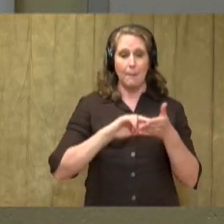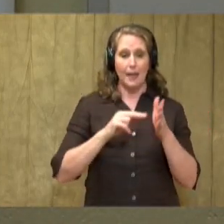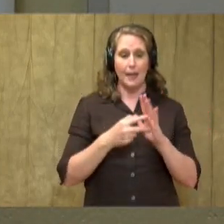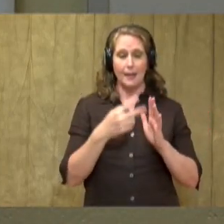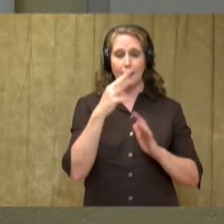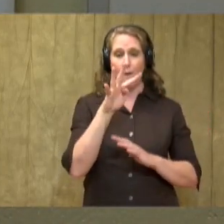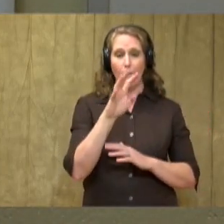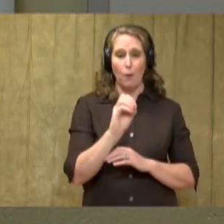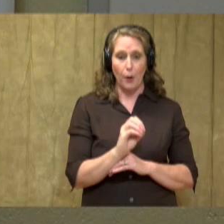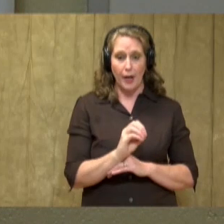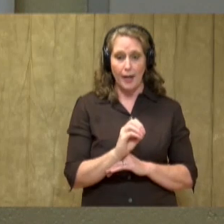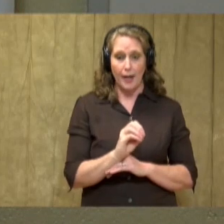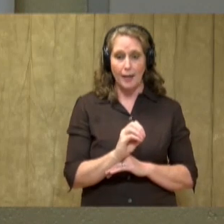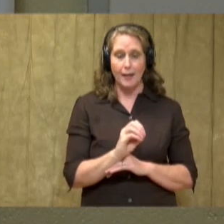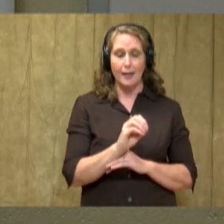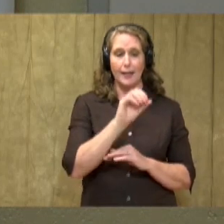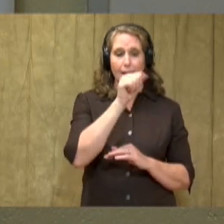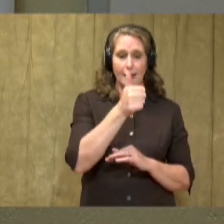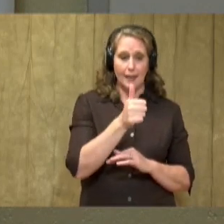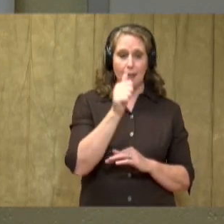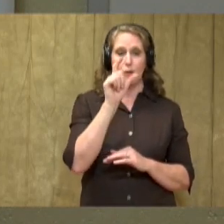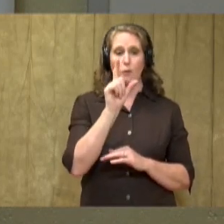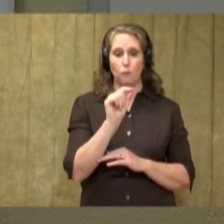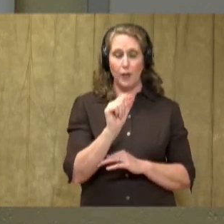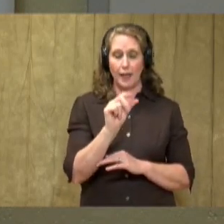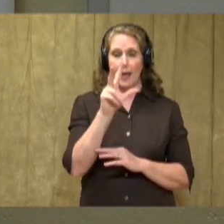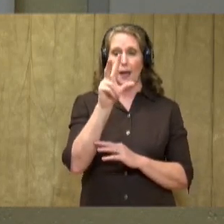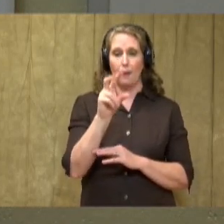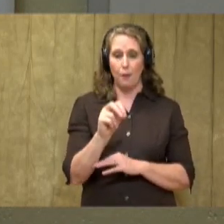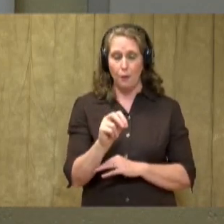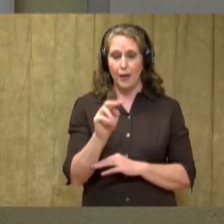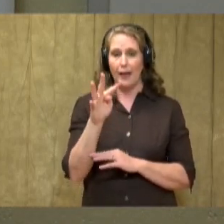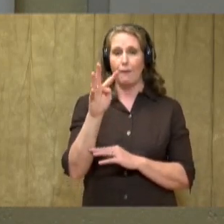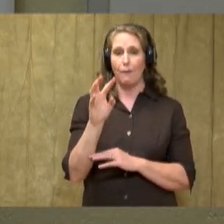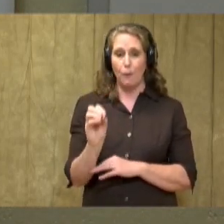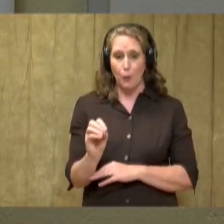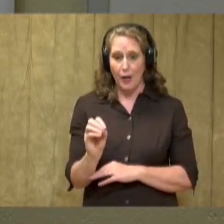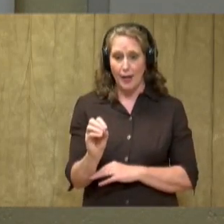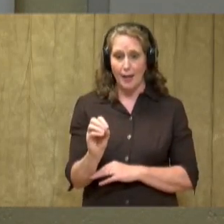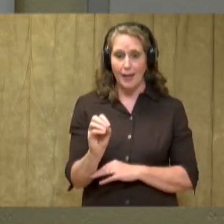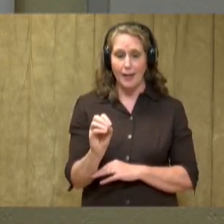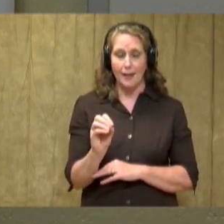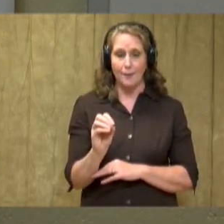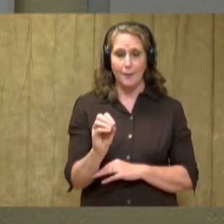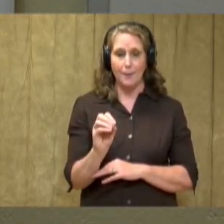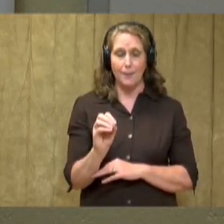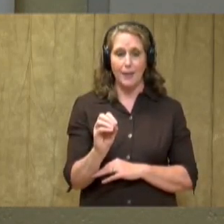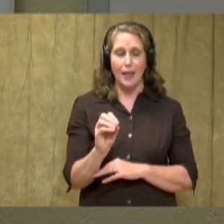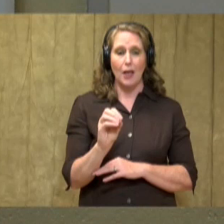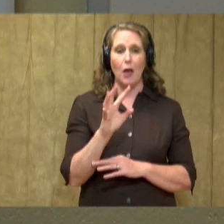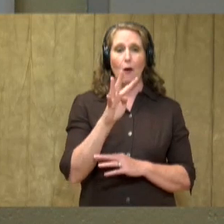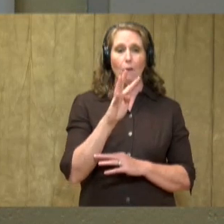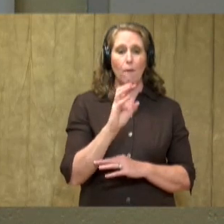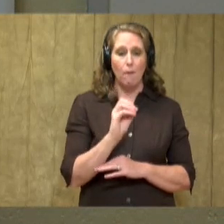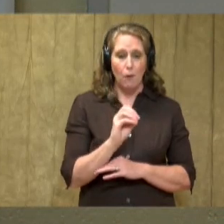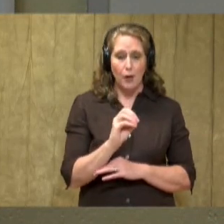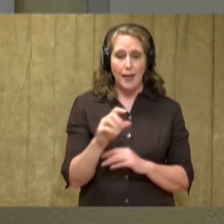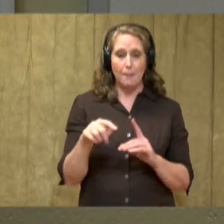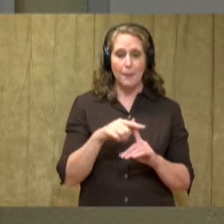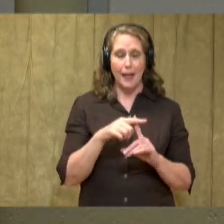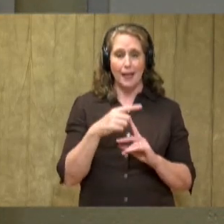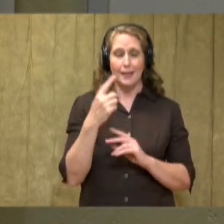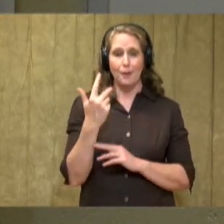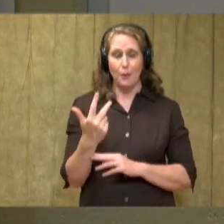as 40. 10, 20, 30, 40. So 40